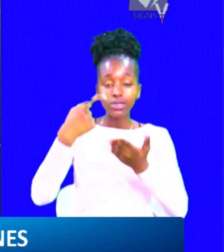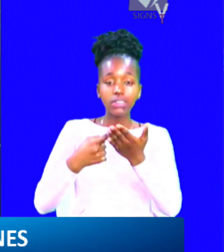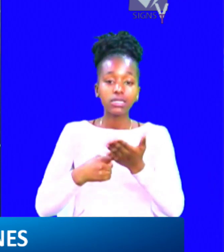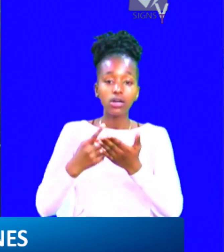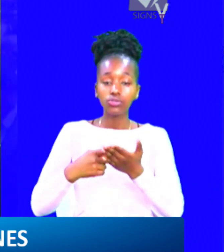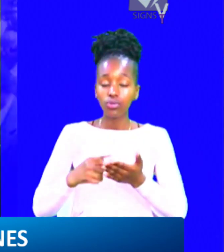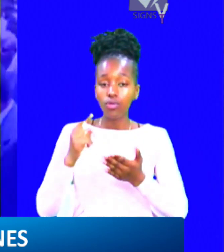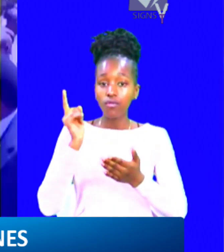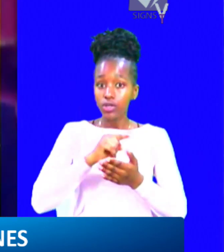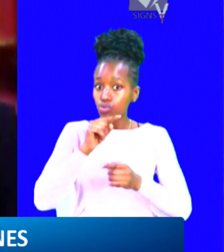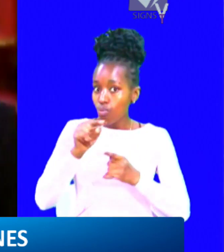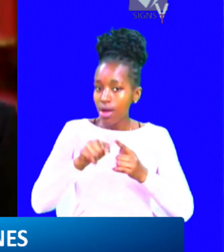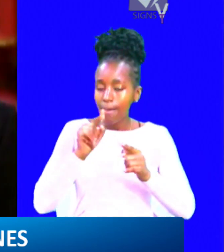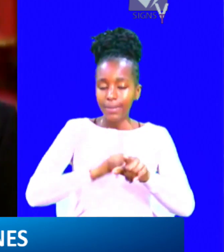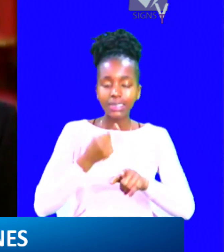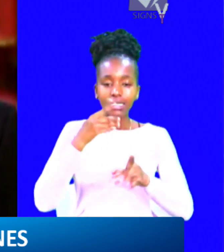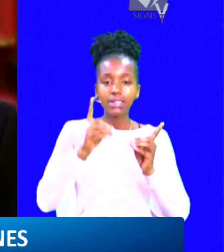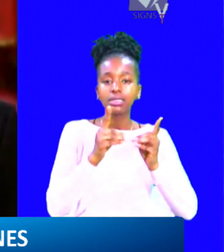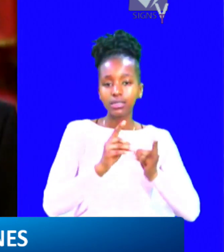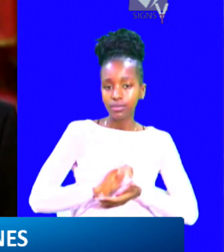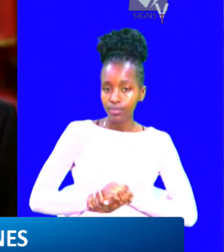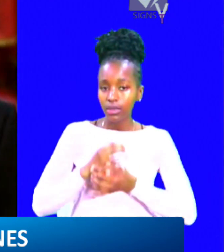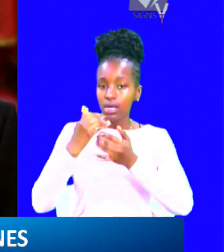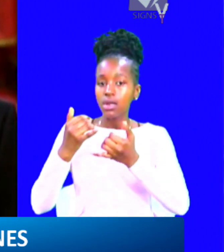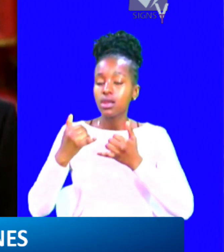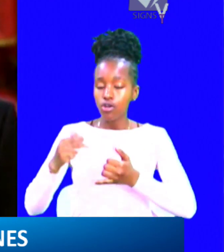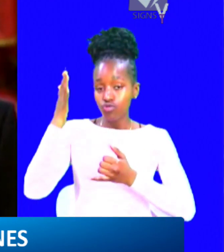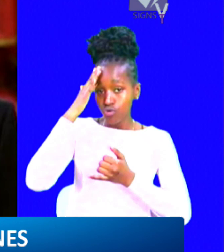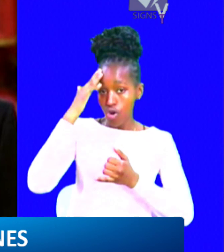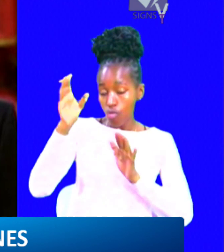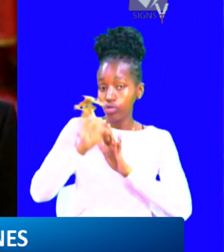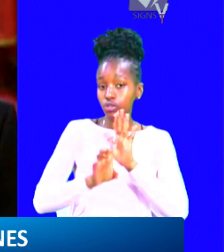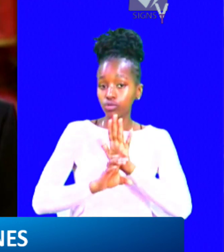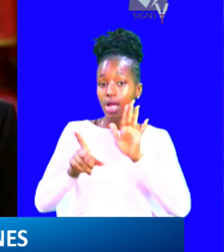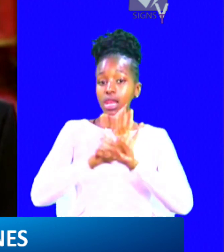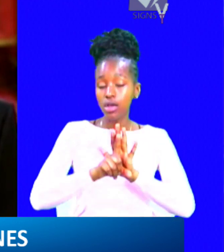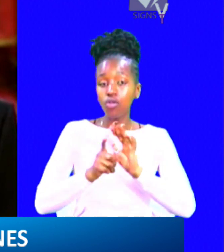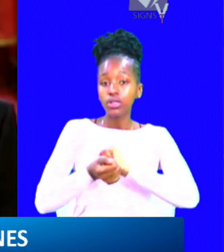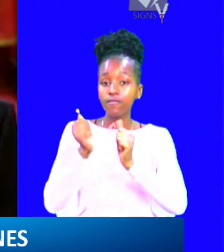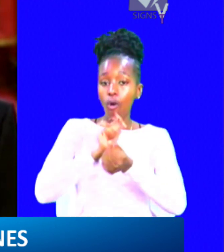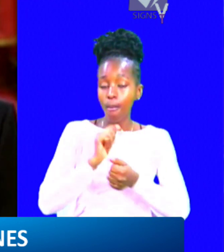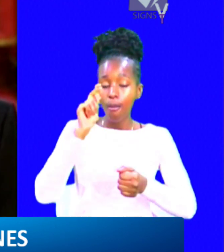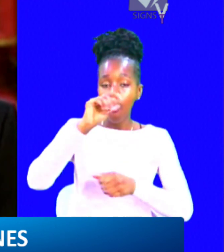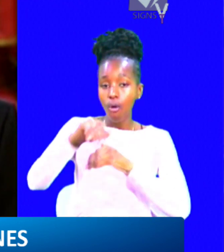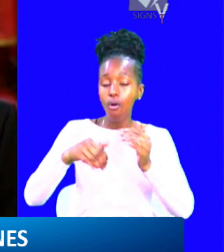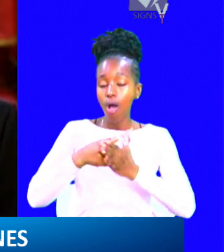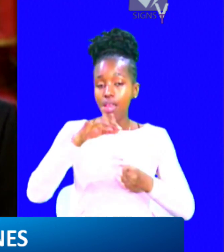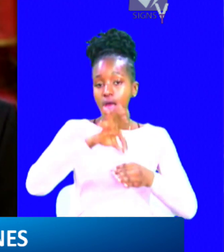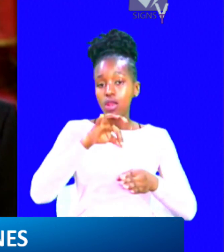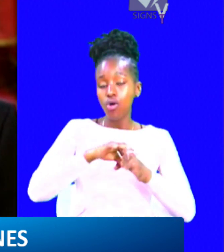concluded. Cognizant that despite the constitutional and legal reforms on the electoral processes and the electoral